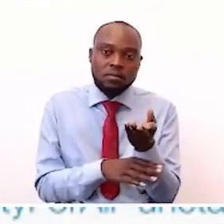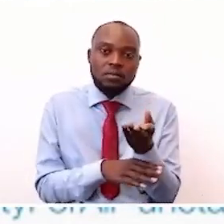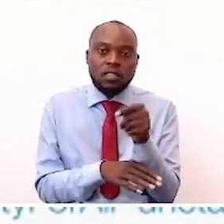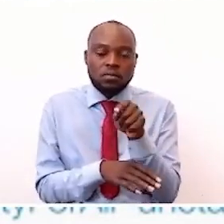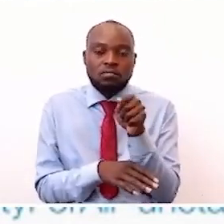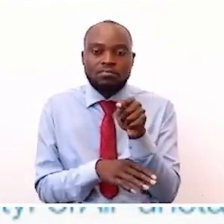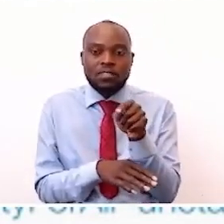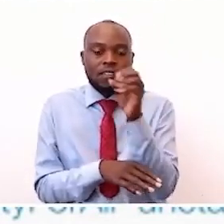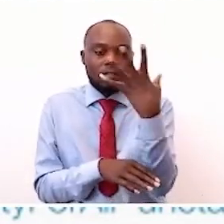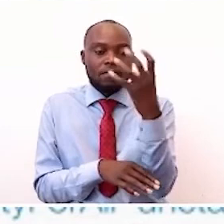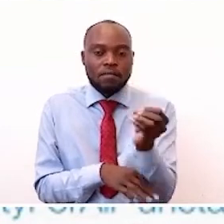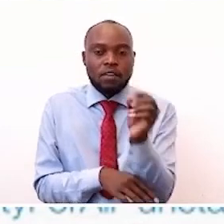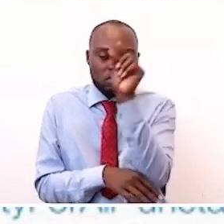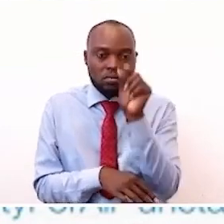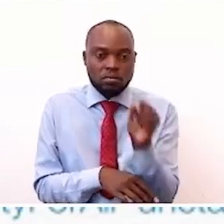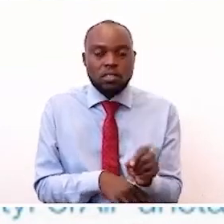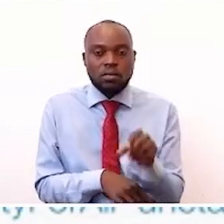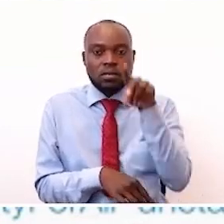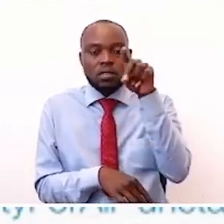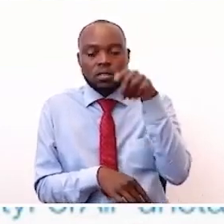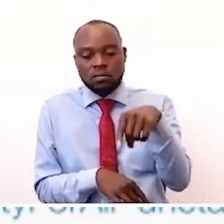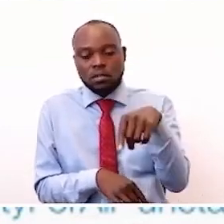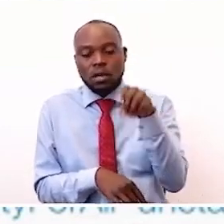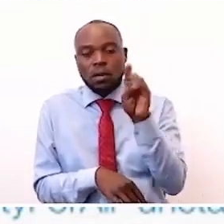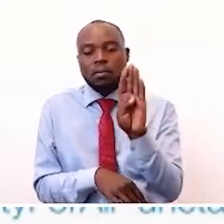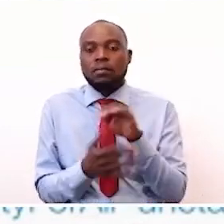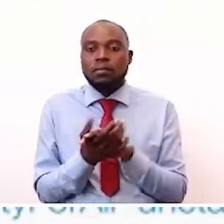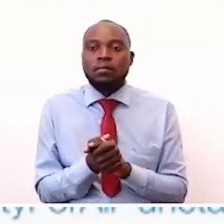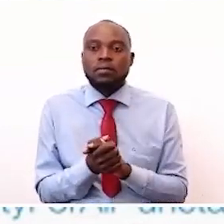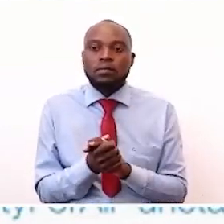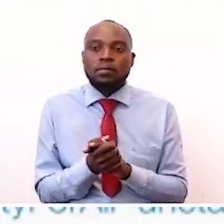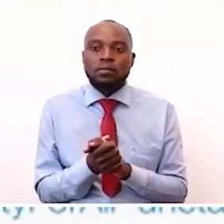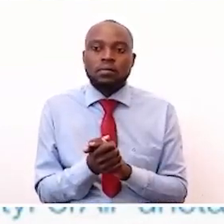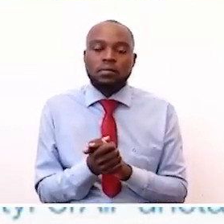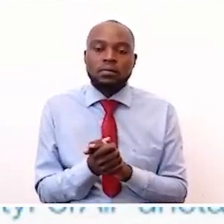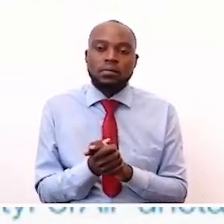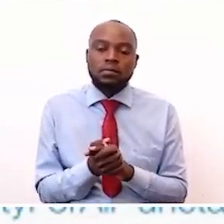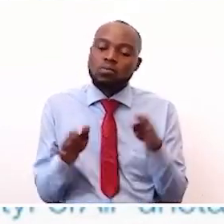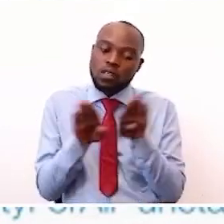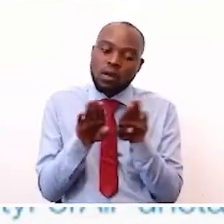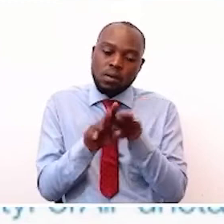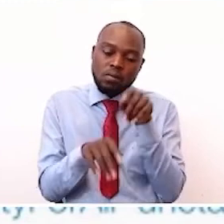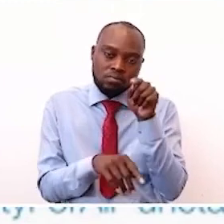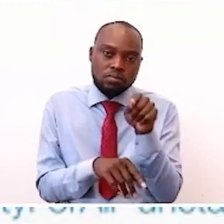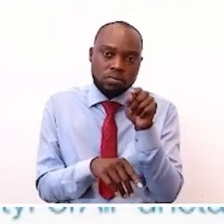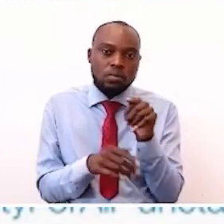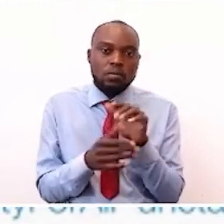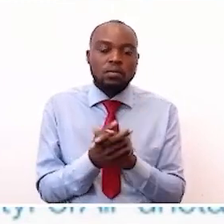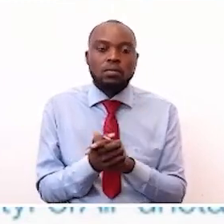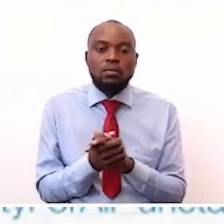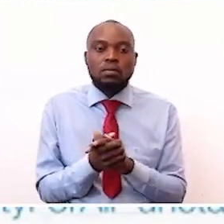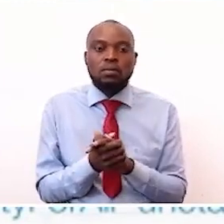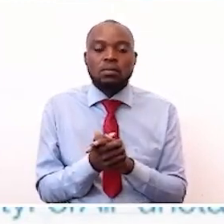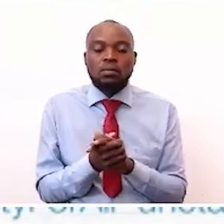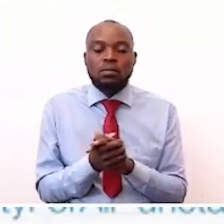30% of GDP of lower income countries per year. At the same time, sub-Saharan Africa